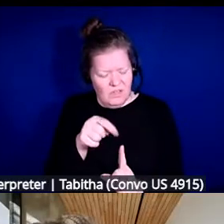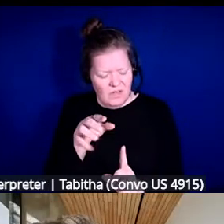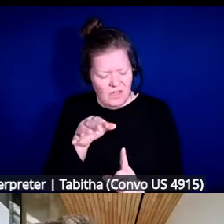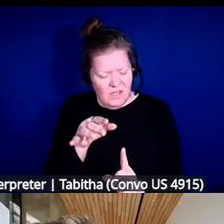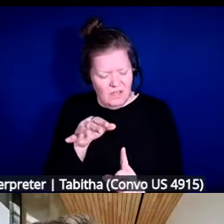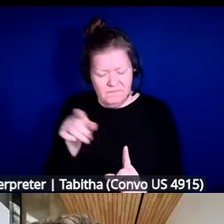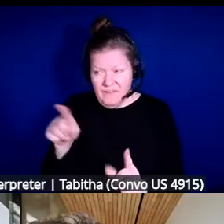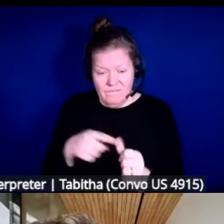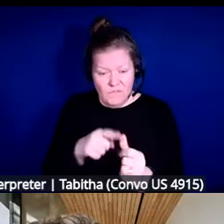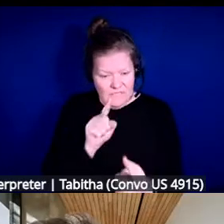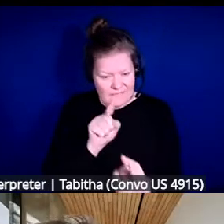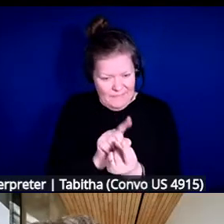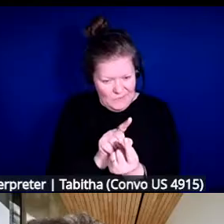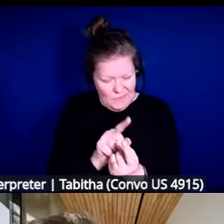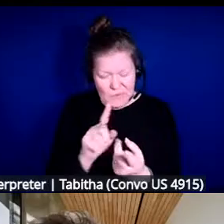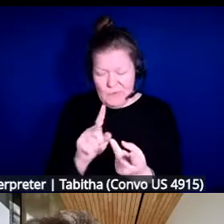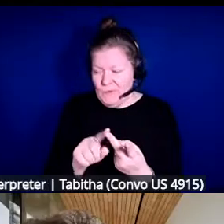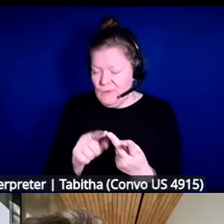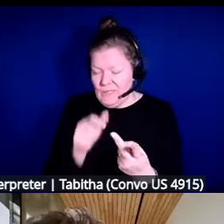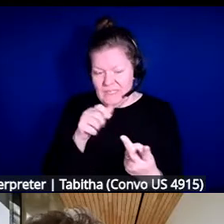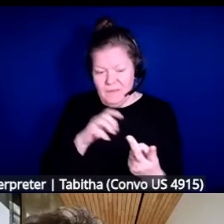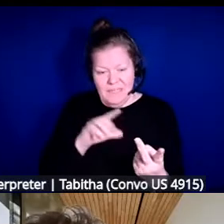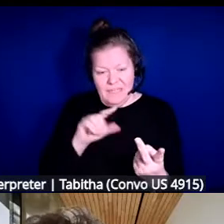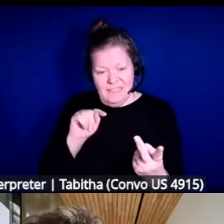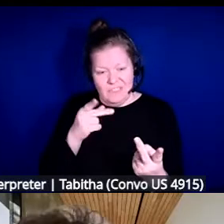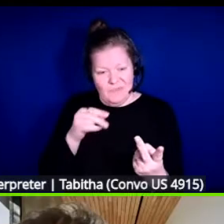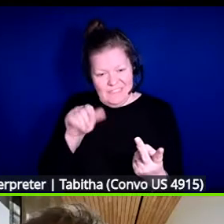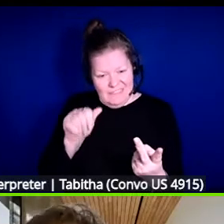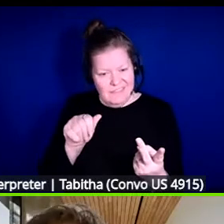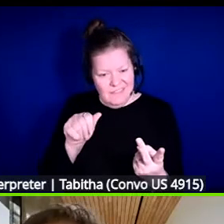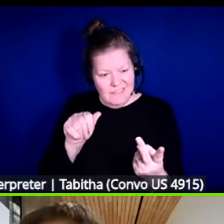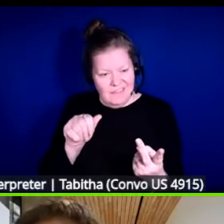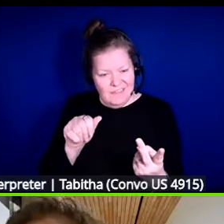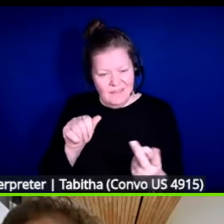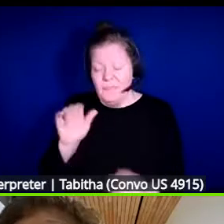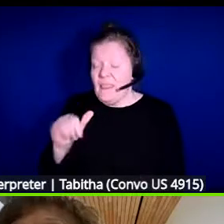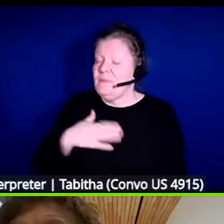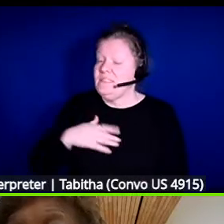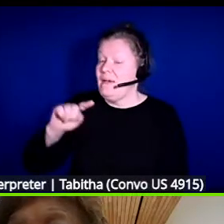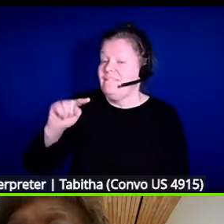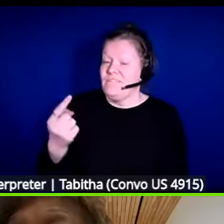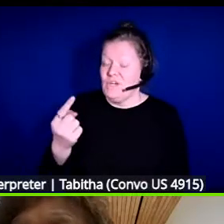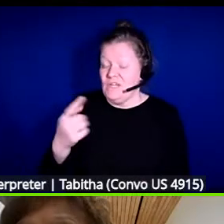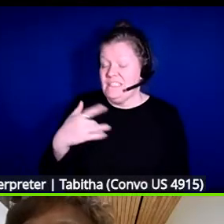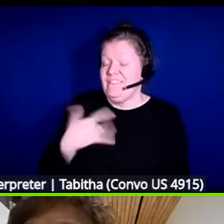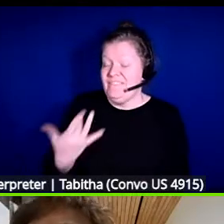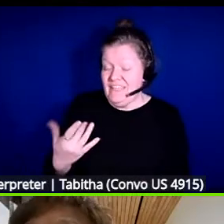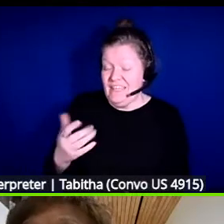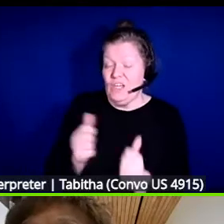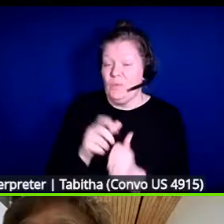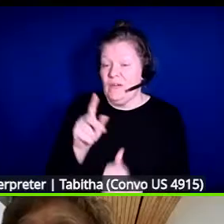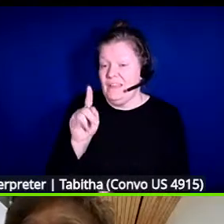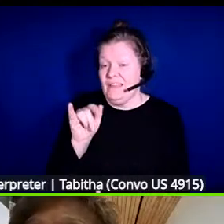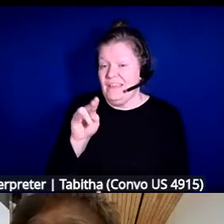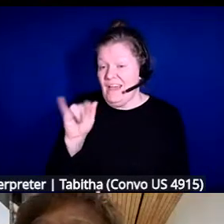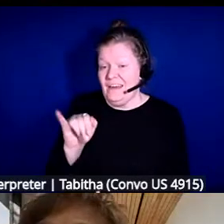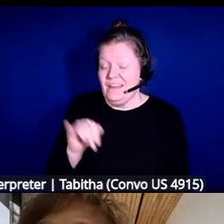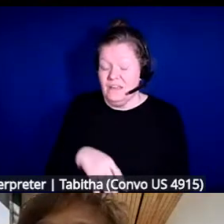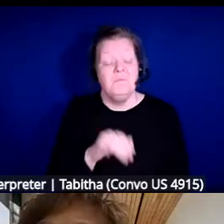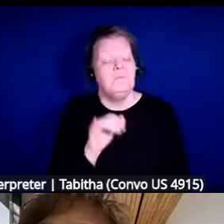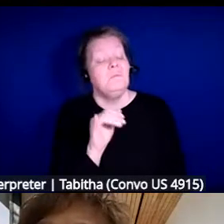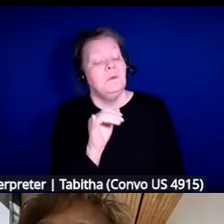I first met you and Miss Teresa at. that was my first event with Kiani.